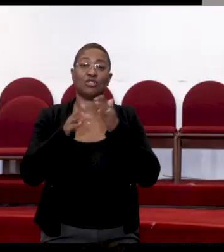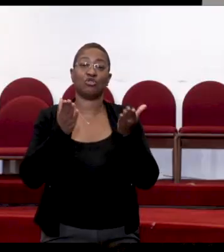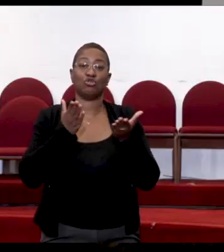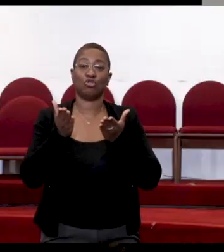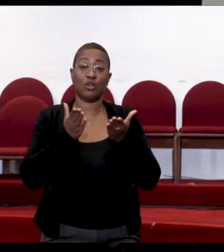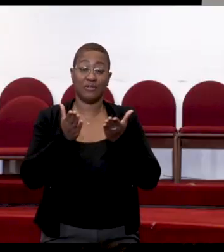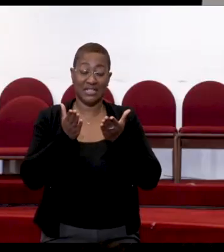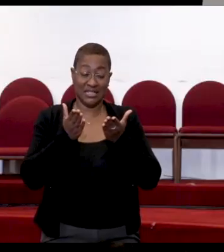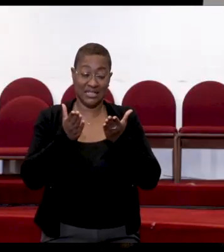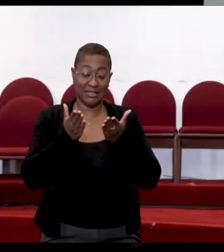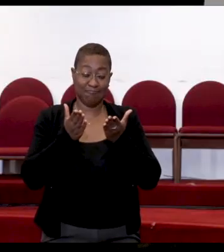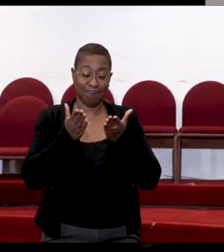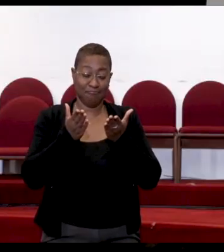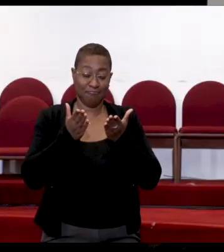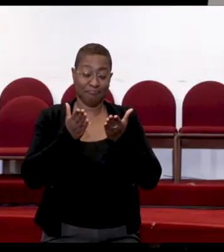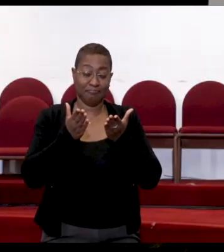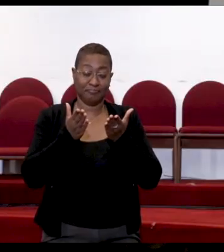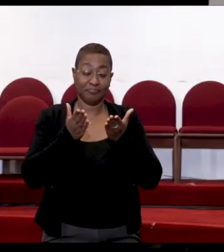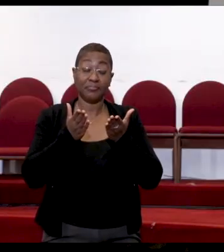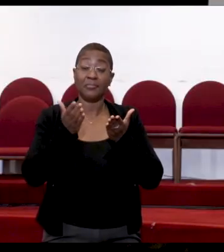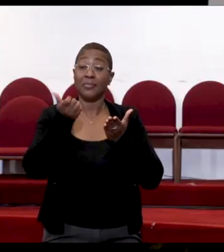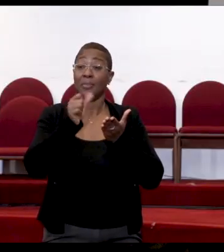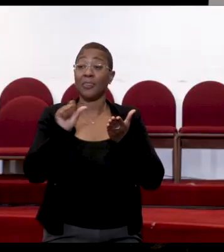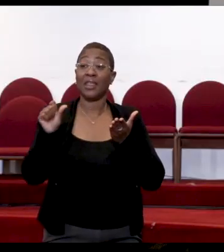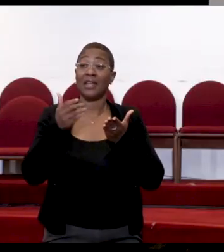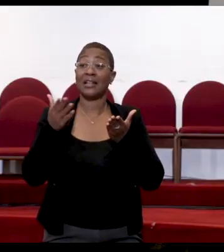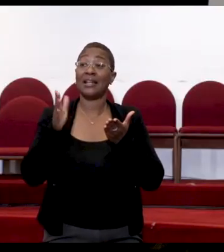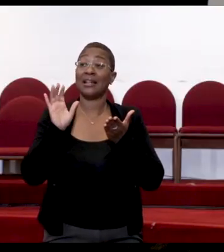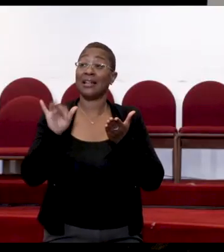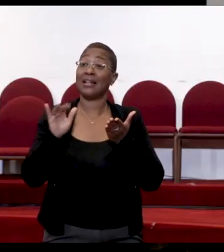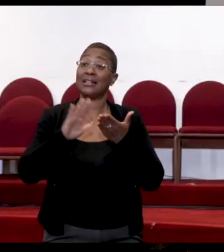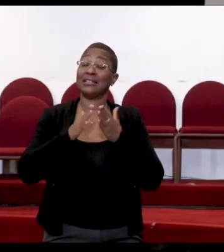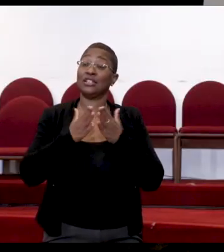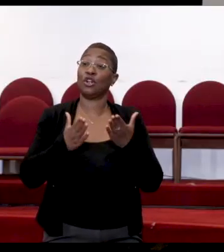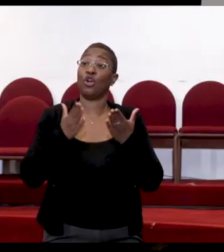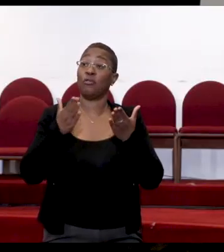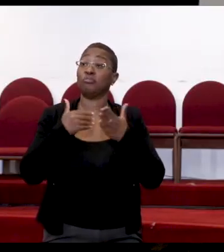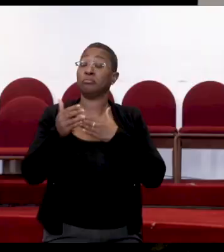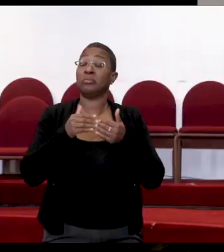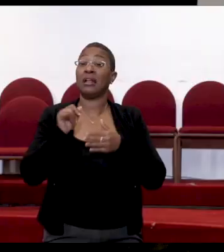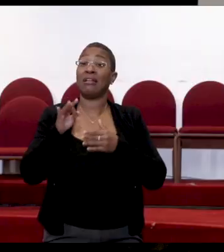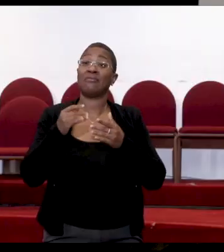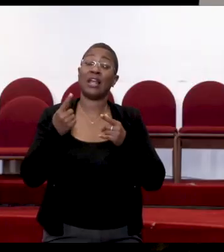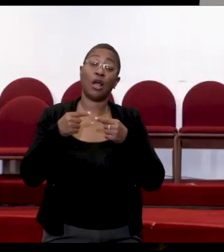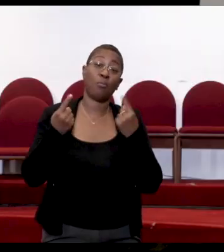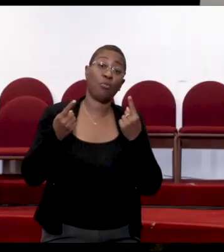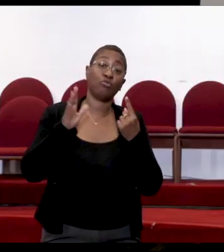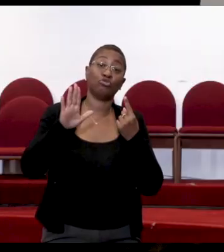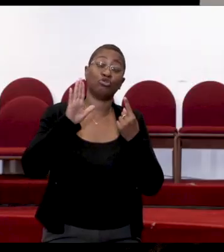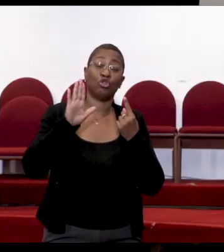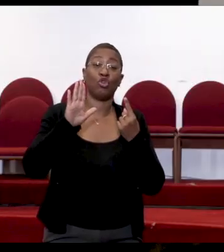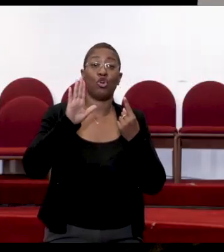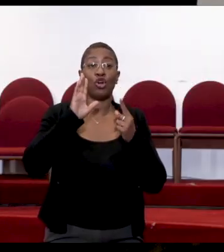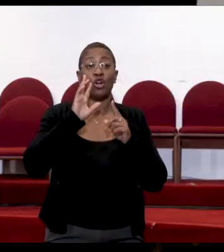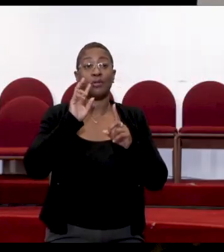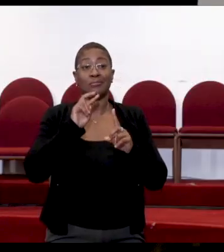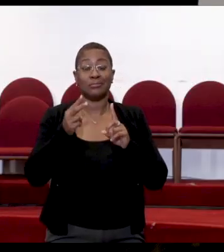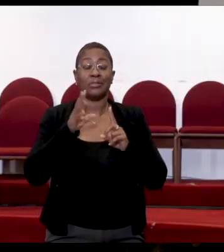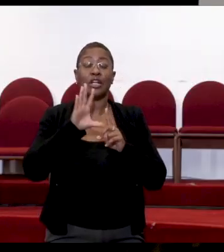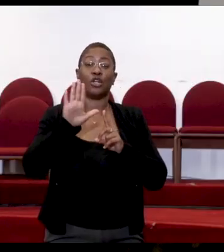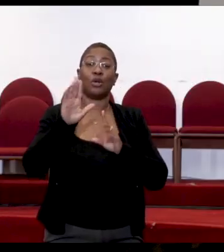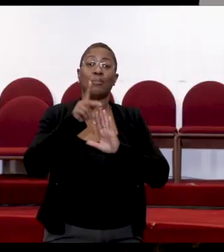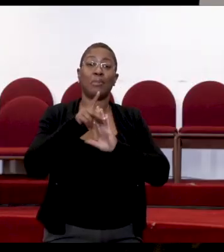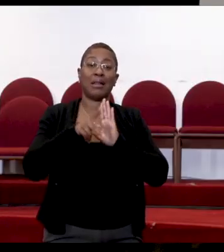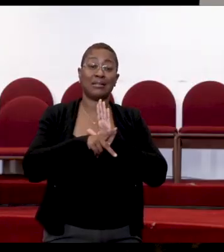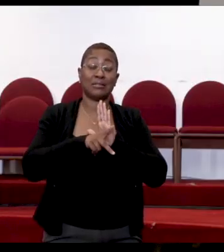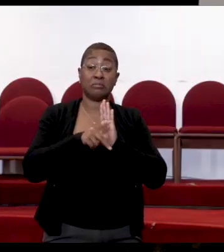services and anything that the city offers, regardless if they oppose your views and your policies. I